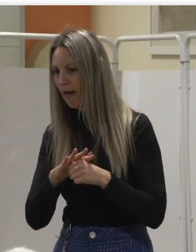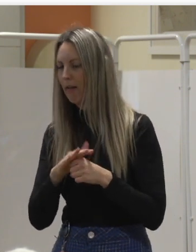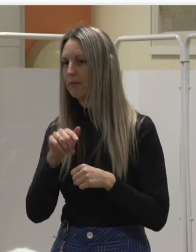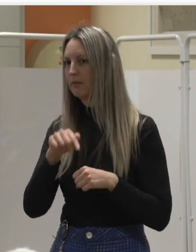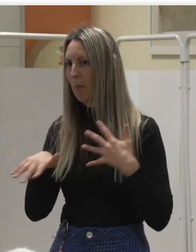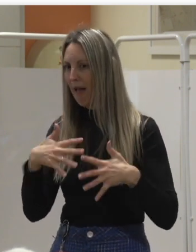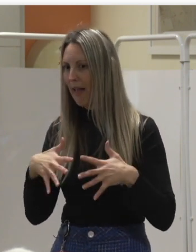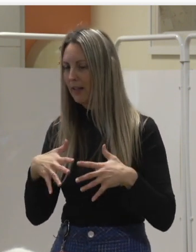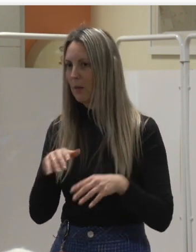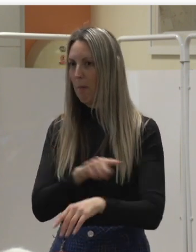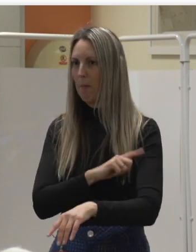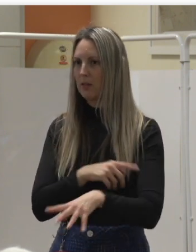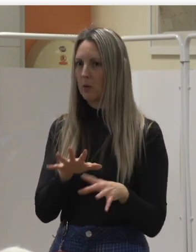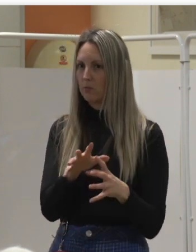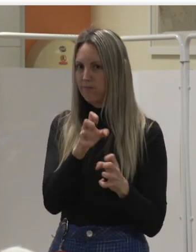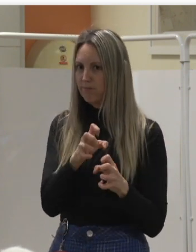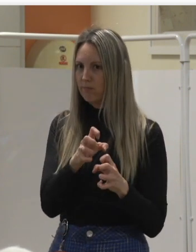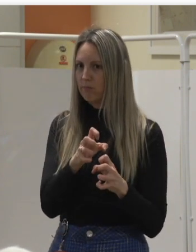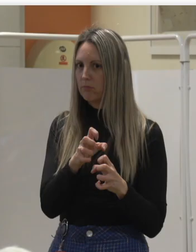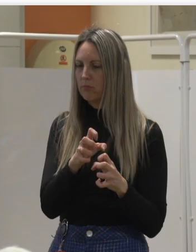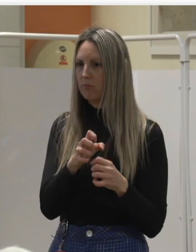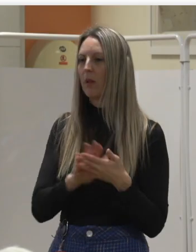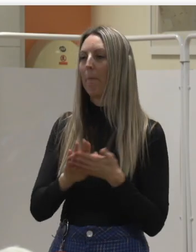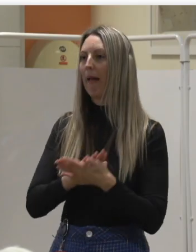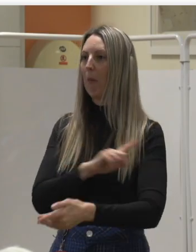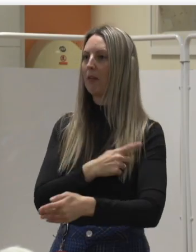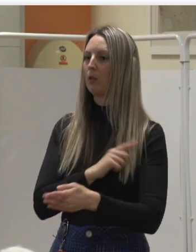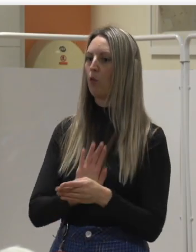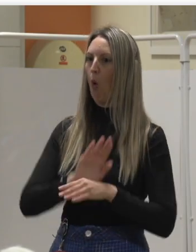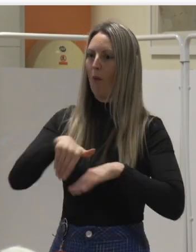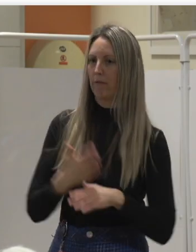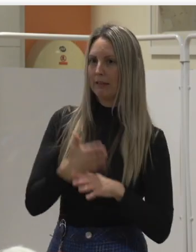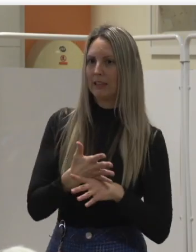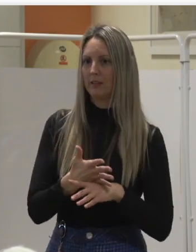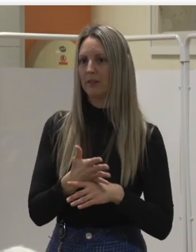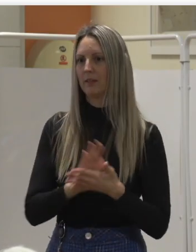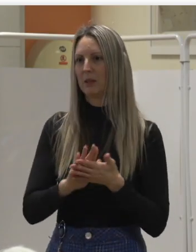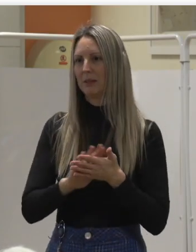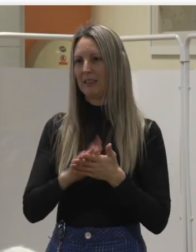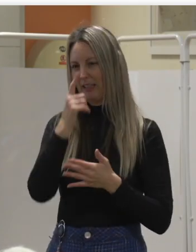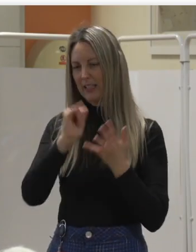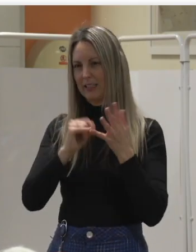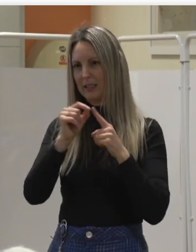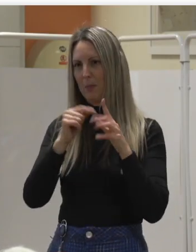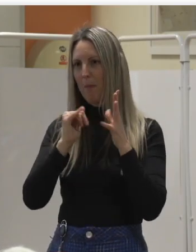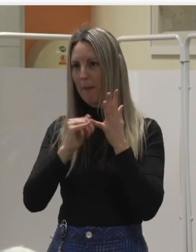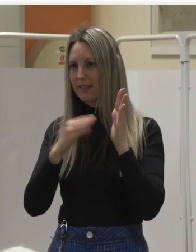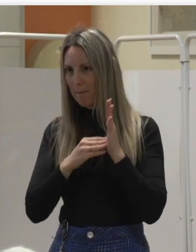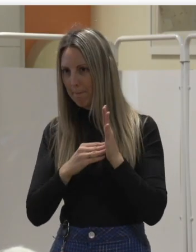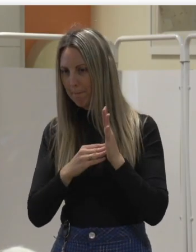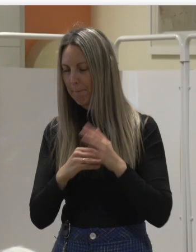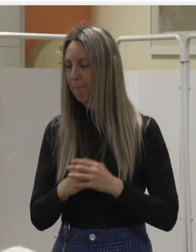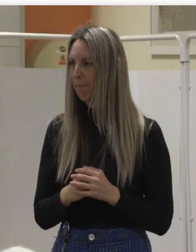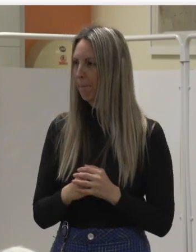the muscles go into overboard and they cause the spasms. And if you have, I give this example